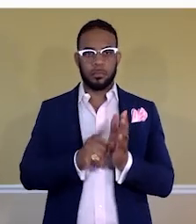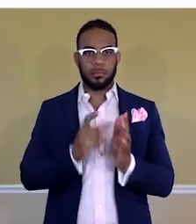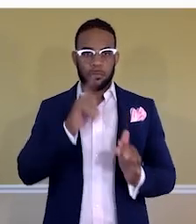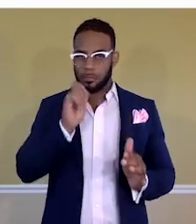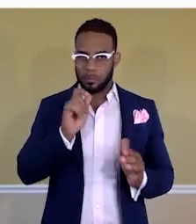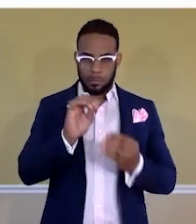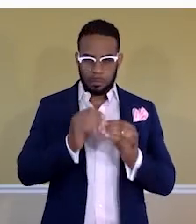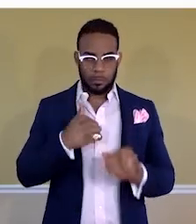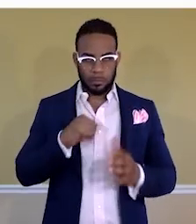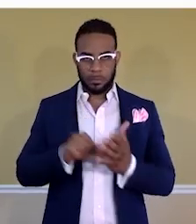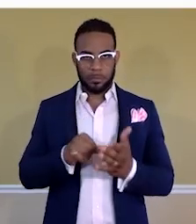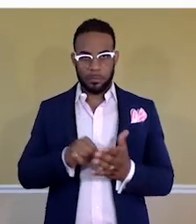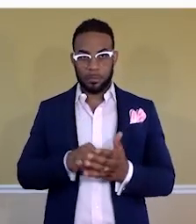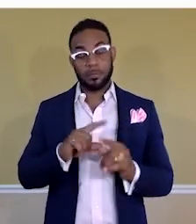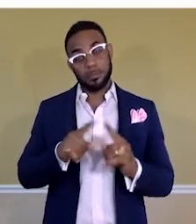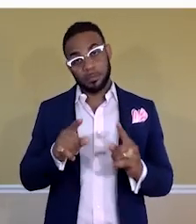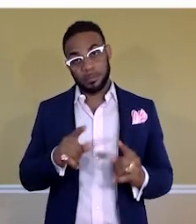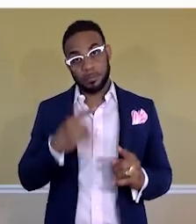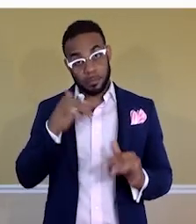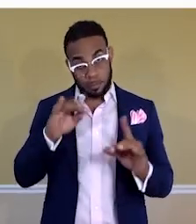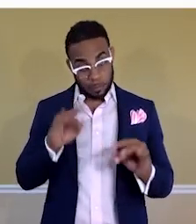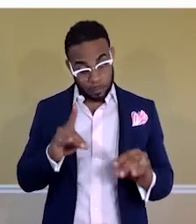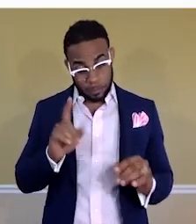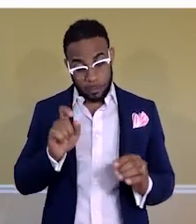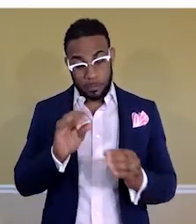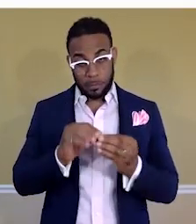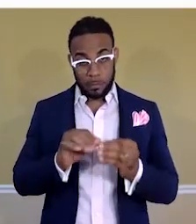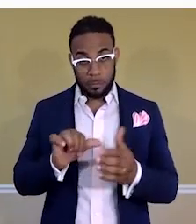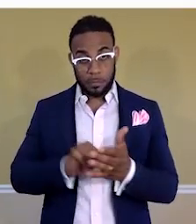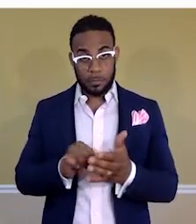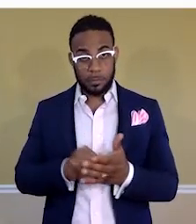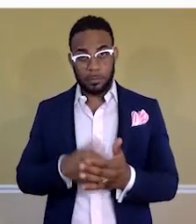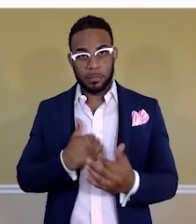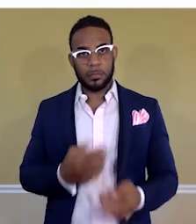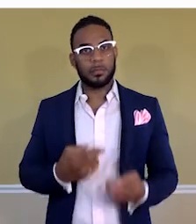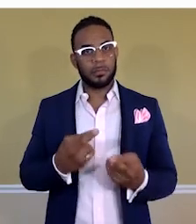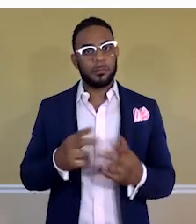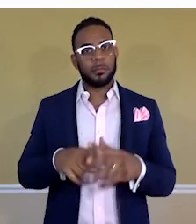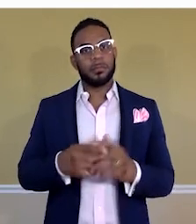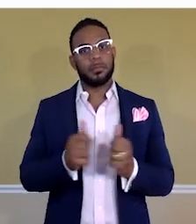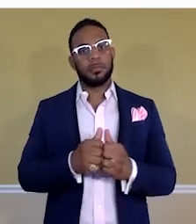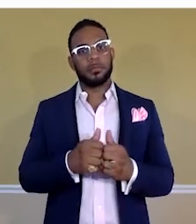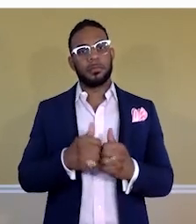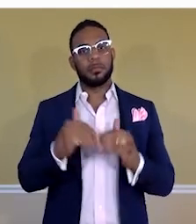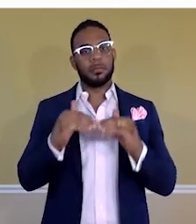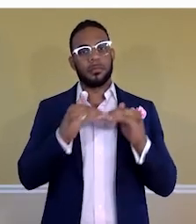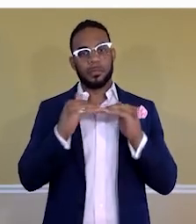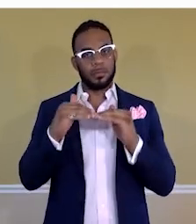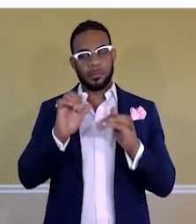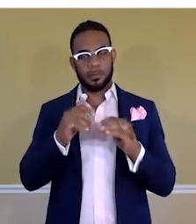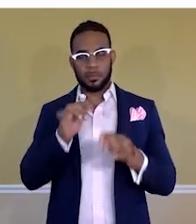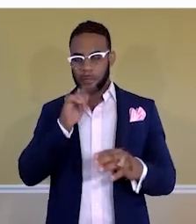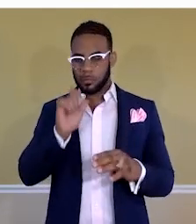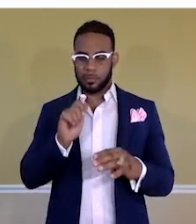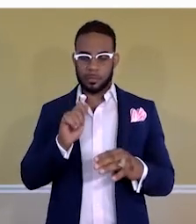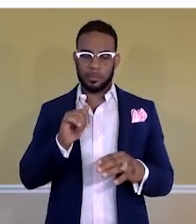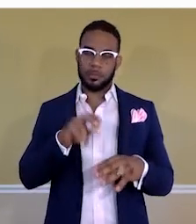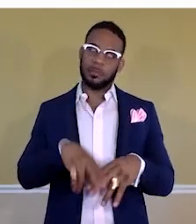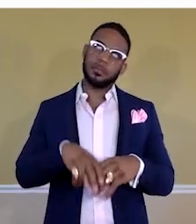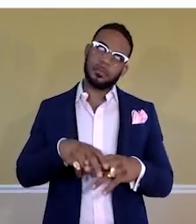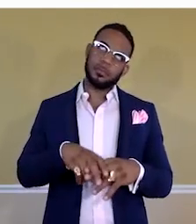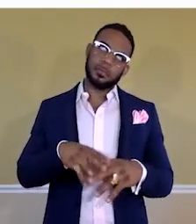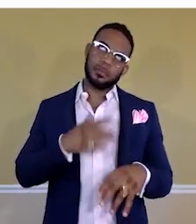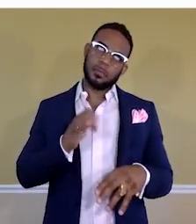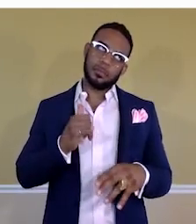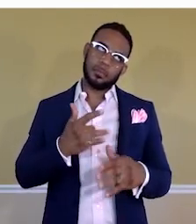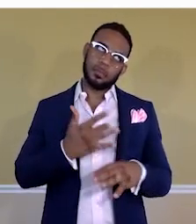don't have to number my pages. But if you do need to number your pages, I recommend starting off with even. That way you don't have to like sit there and